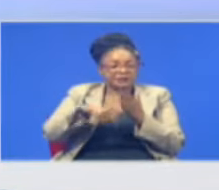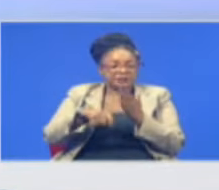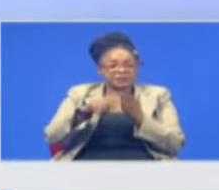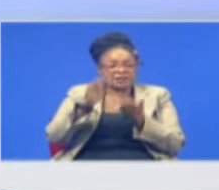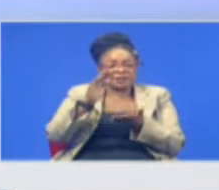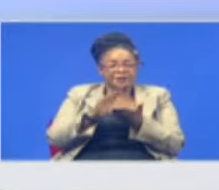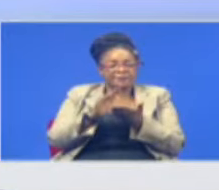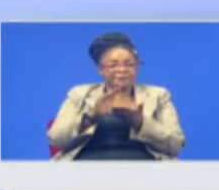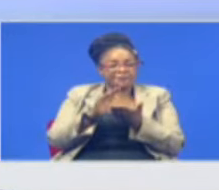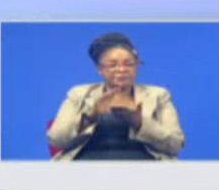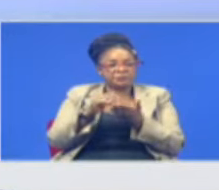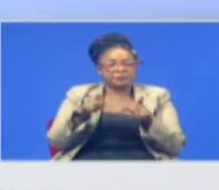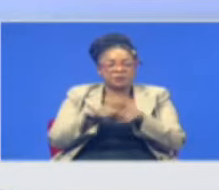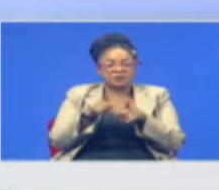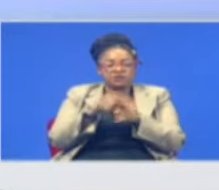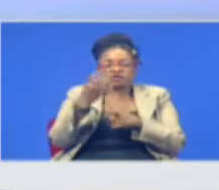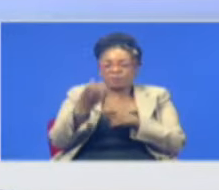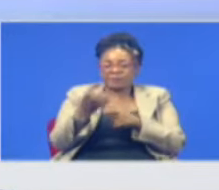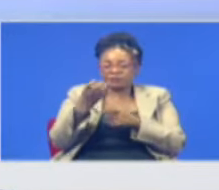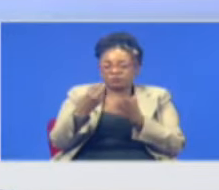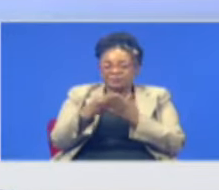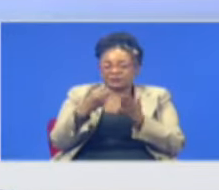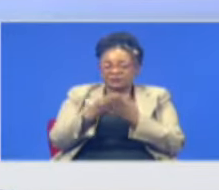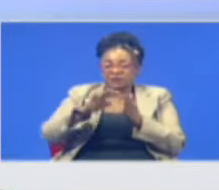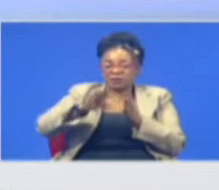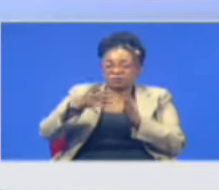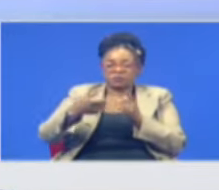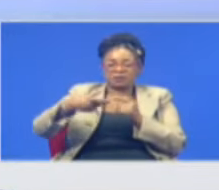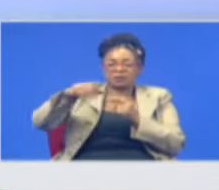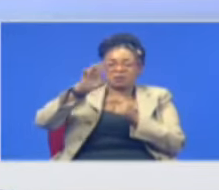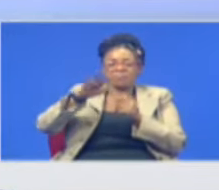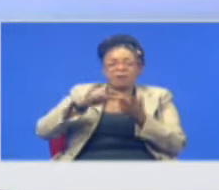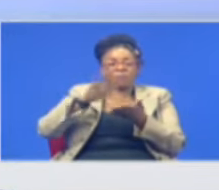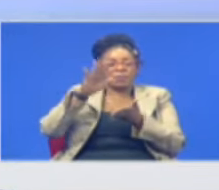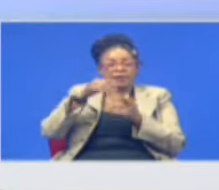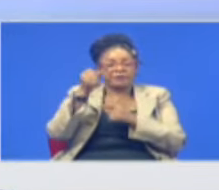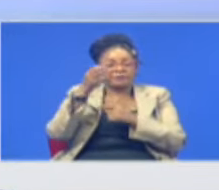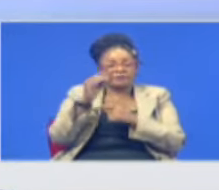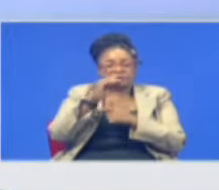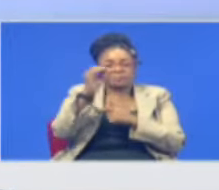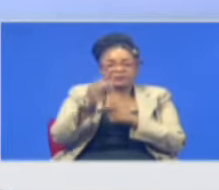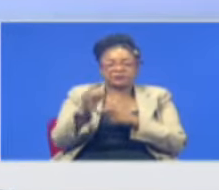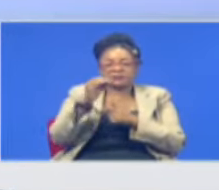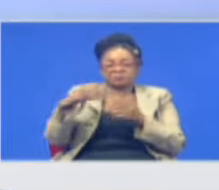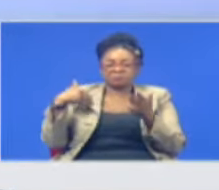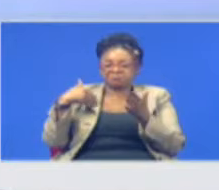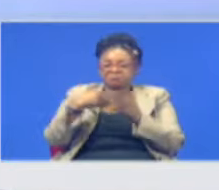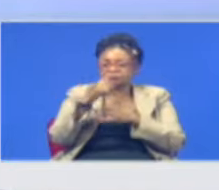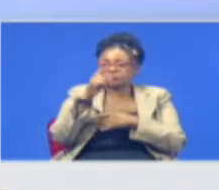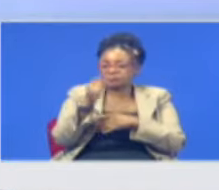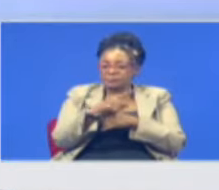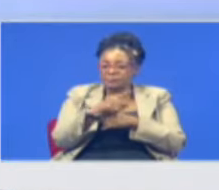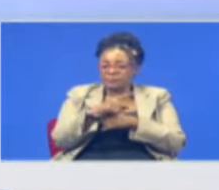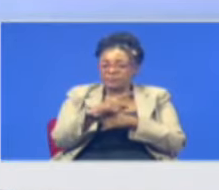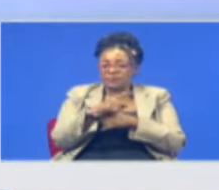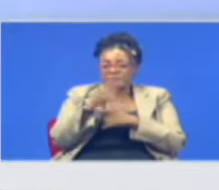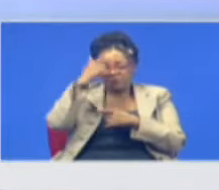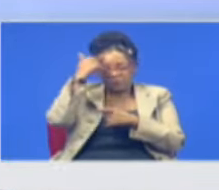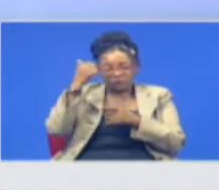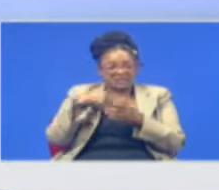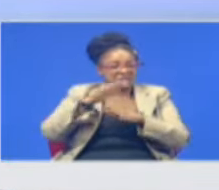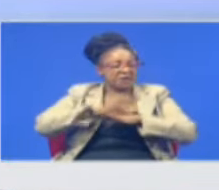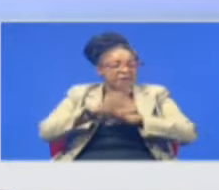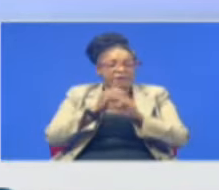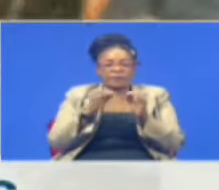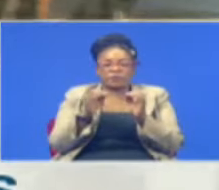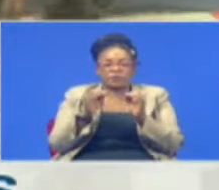as tomato prices in the county rise by more than 50% in the last 1 month due to a shortage in the supply. Now,